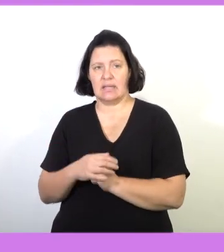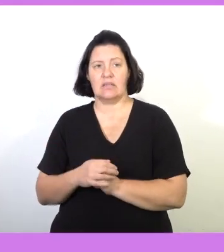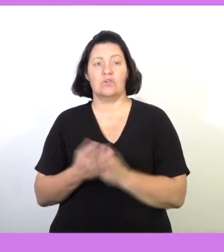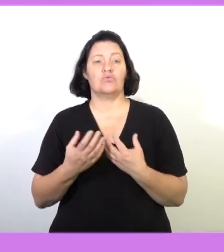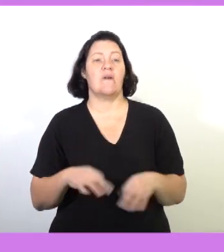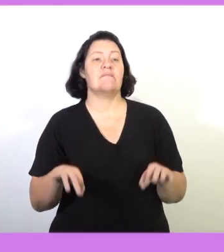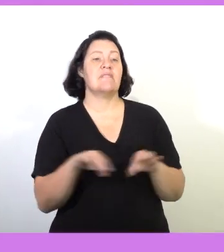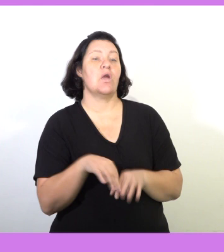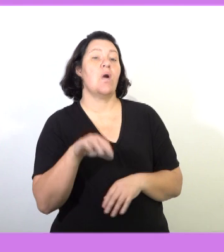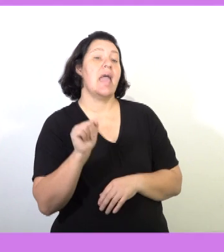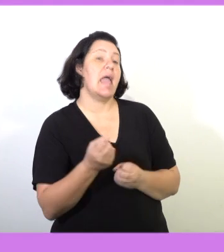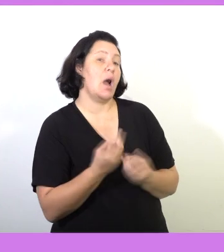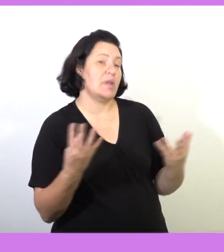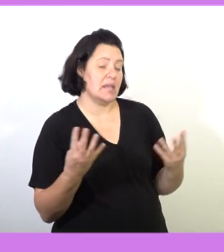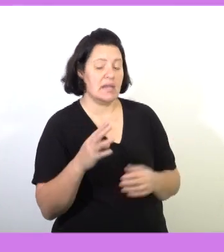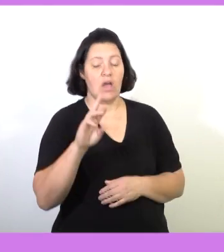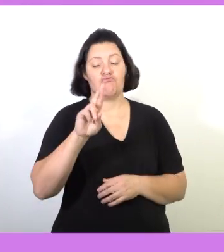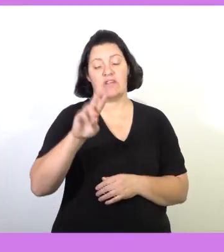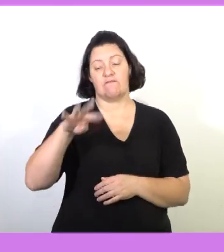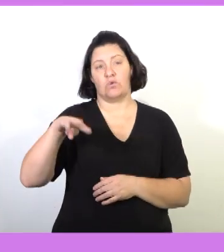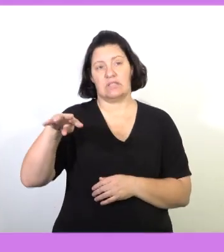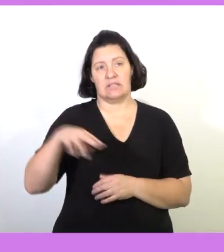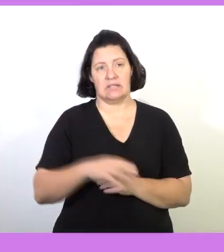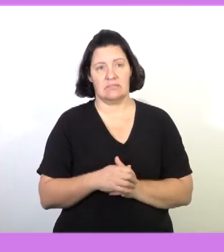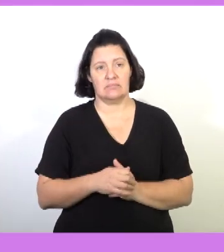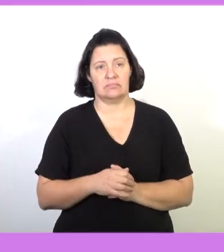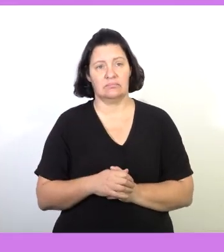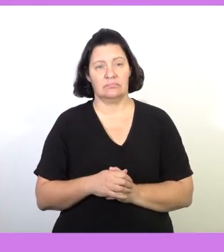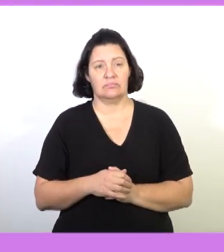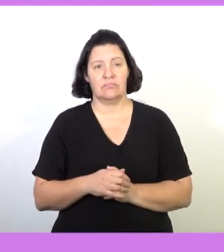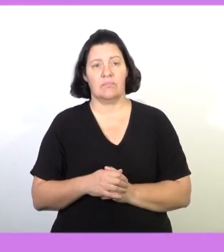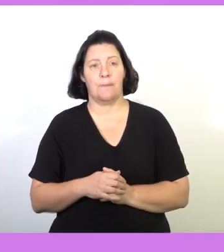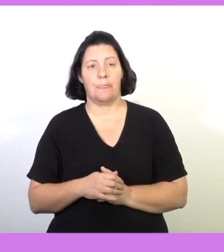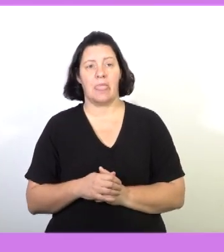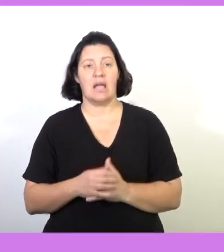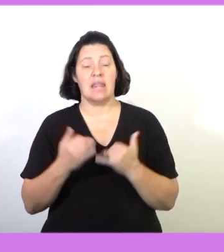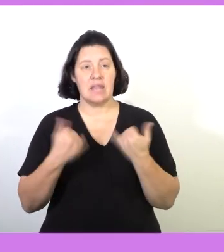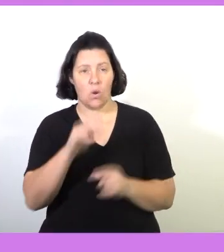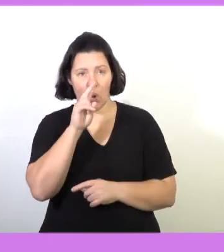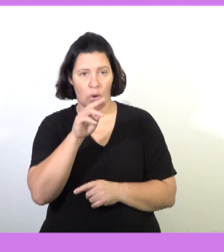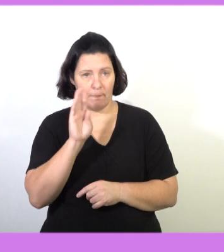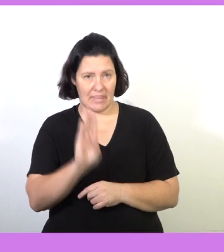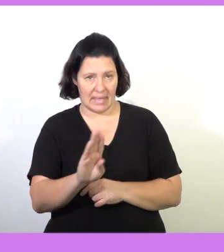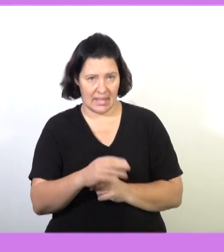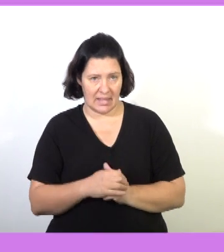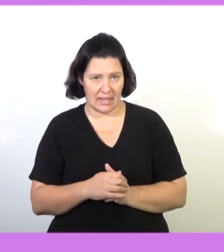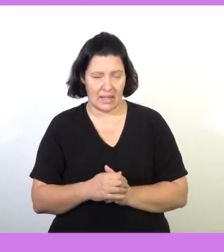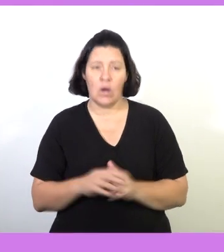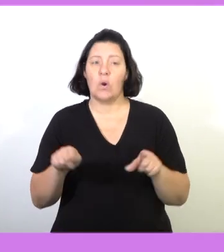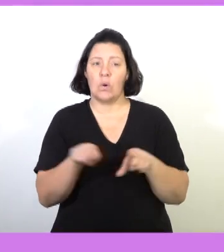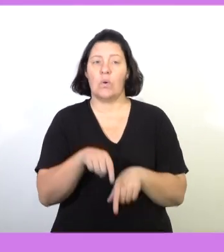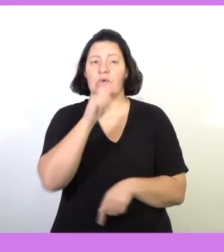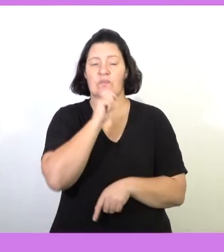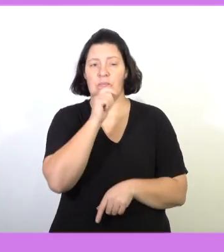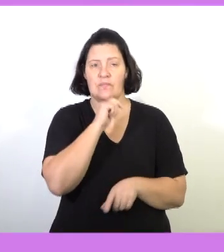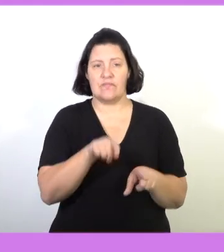3. The value of A will then be 14 rand. Again, this time we are looking for B. We're going to use